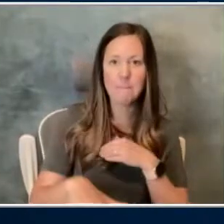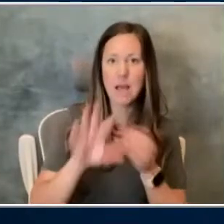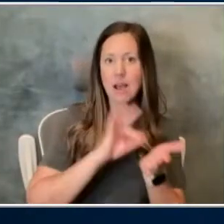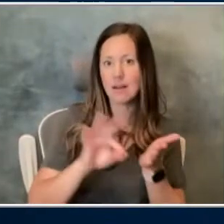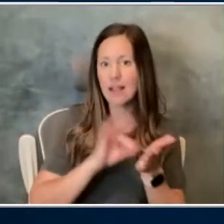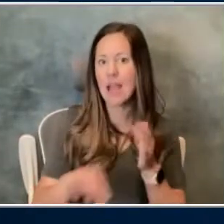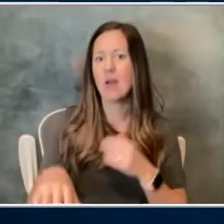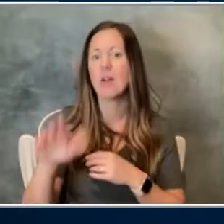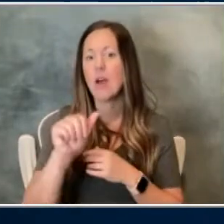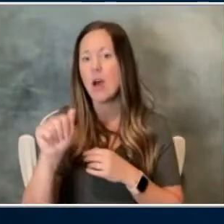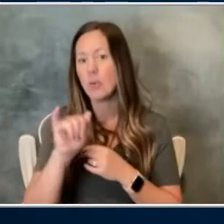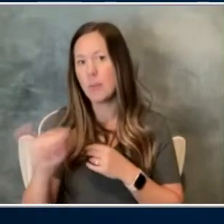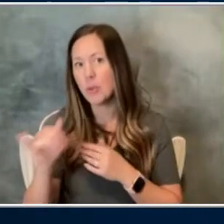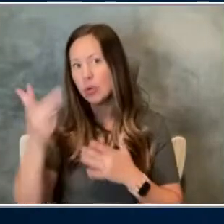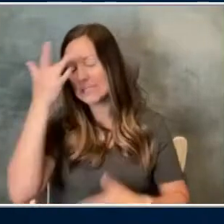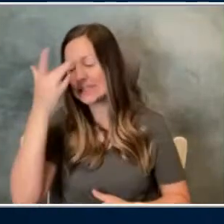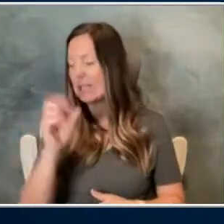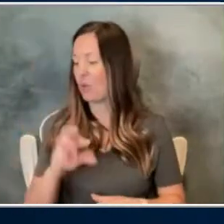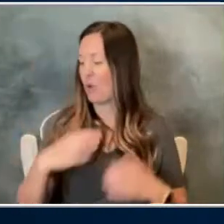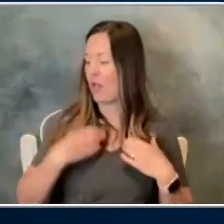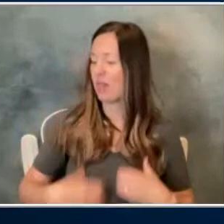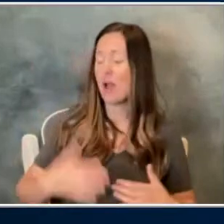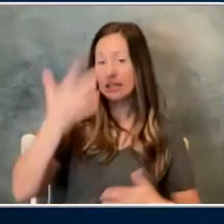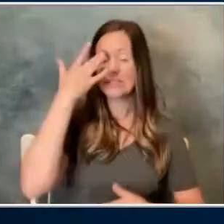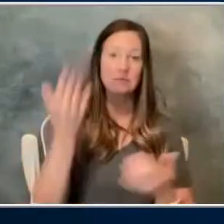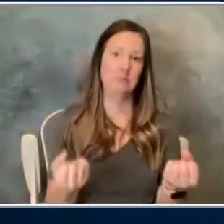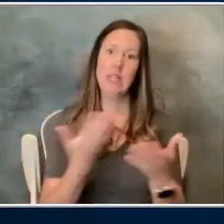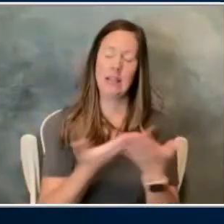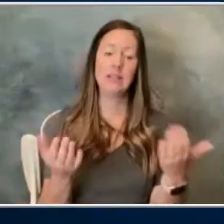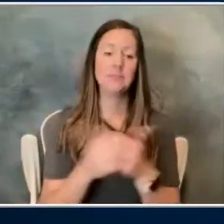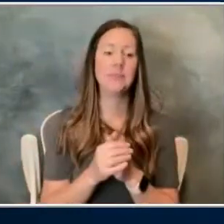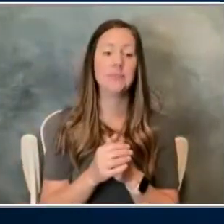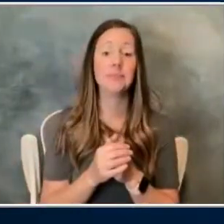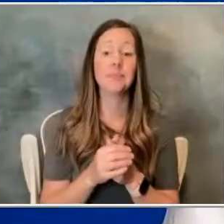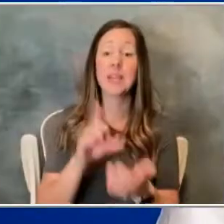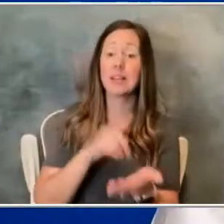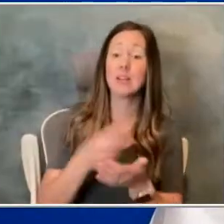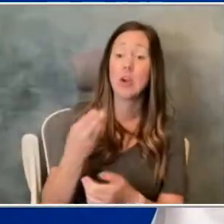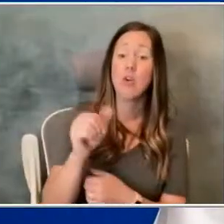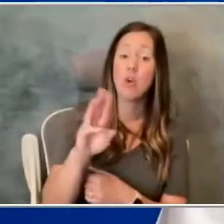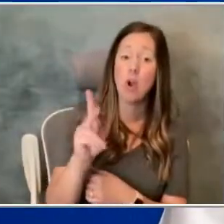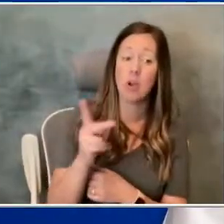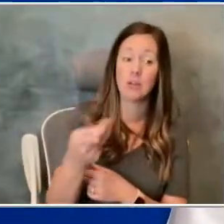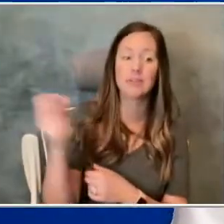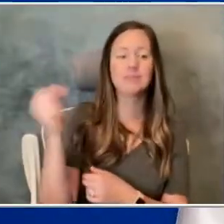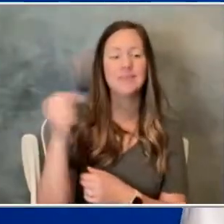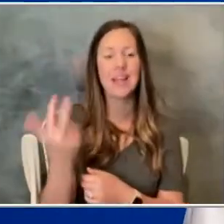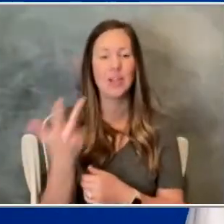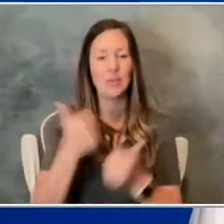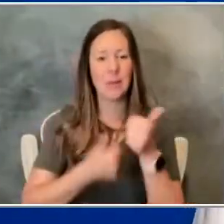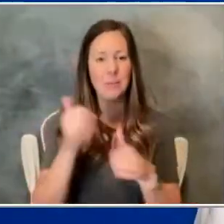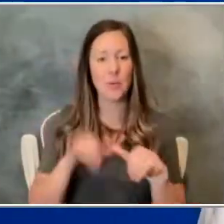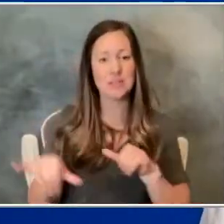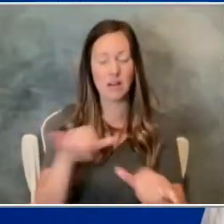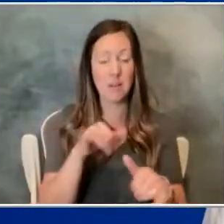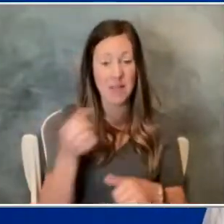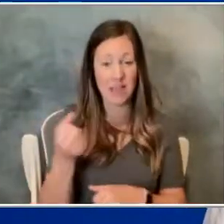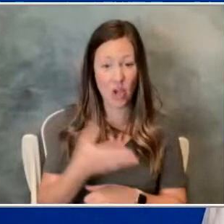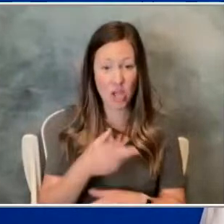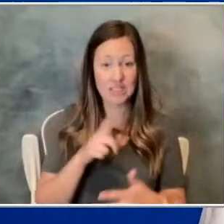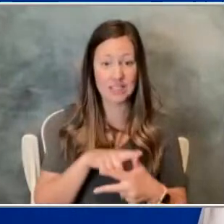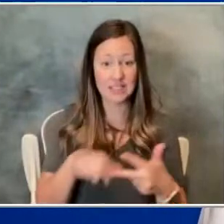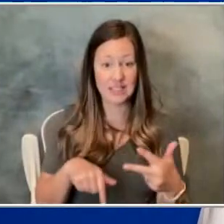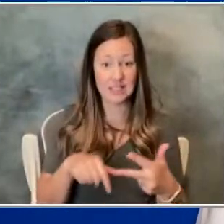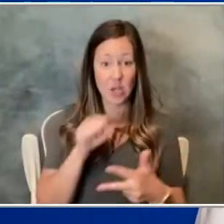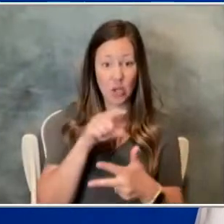have, lung disease. You can have an infection. So lots of things. Final thoughts, Hawk. Yeah, I would say probably the 3 most common causes of fatigue are